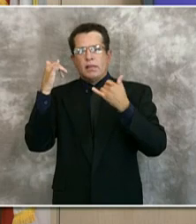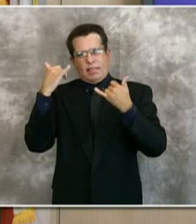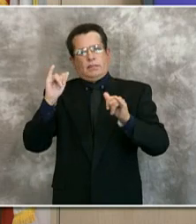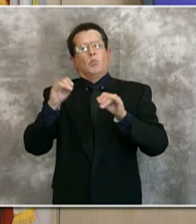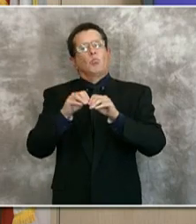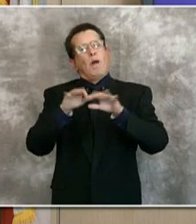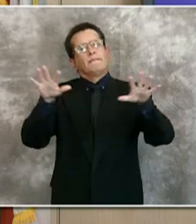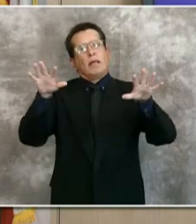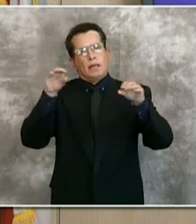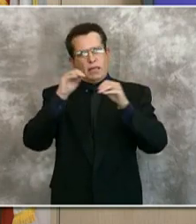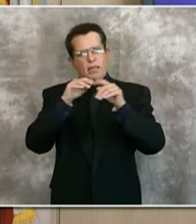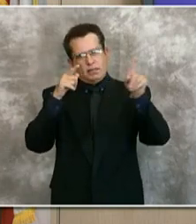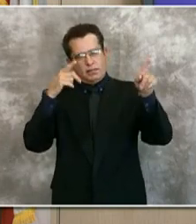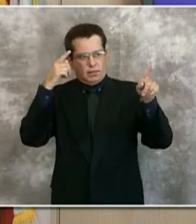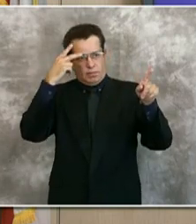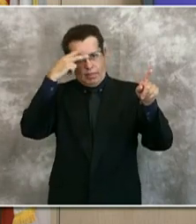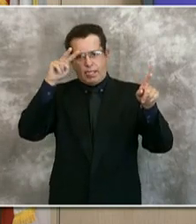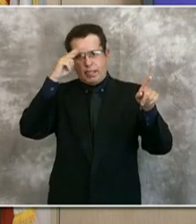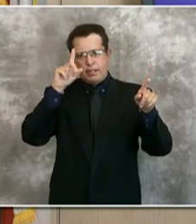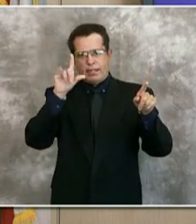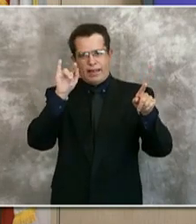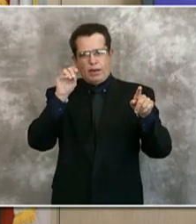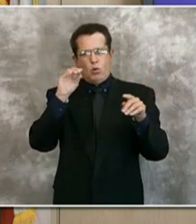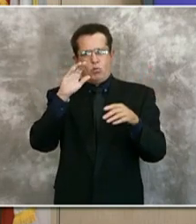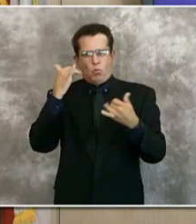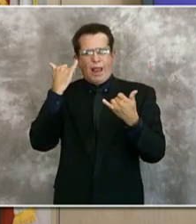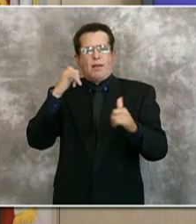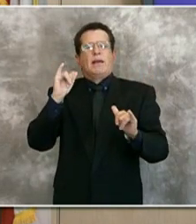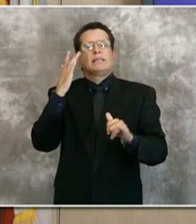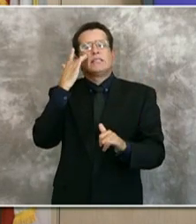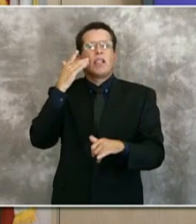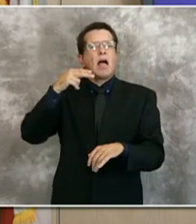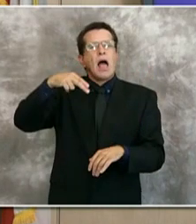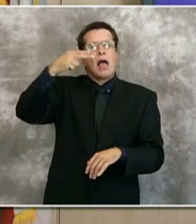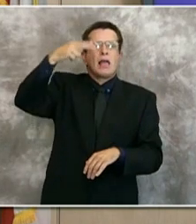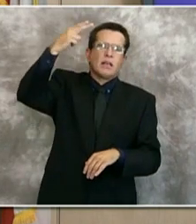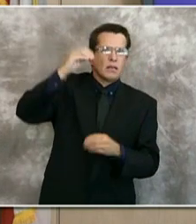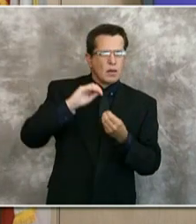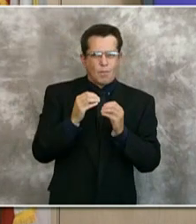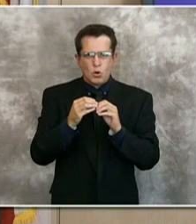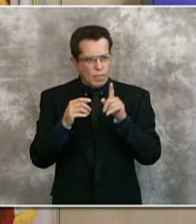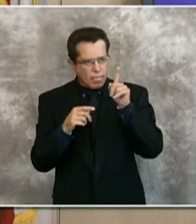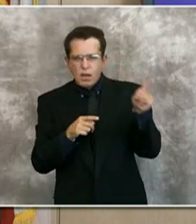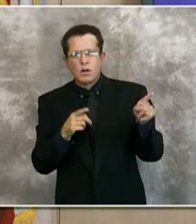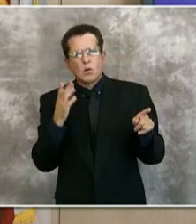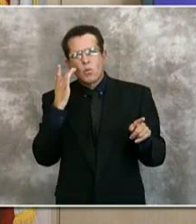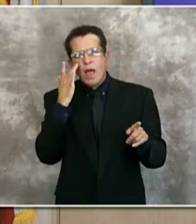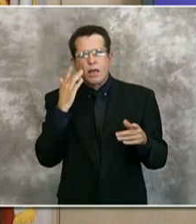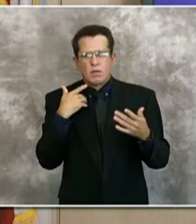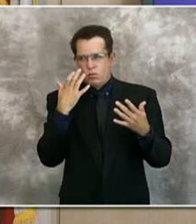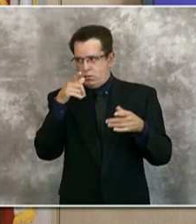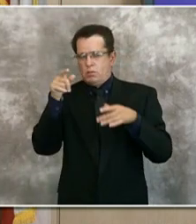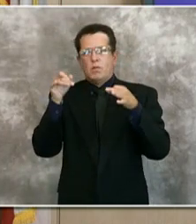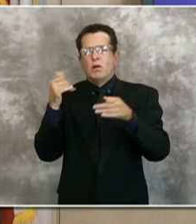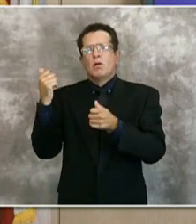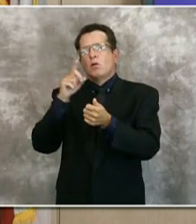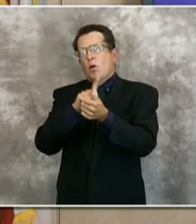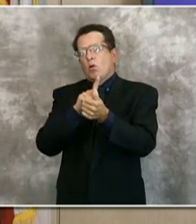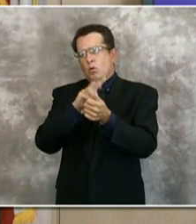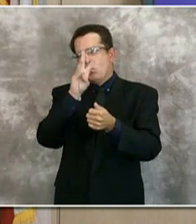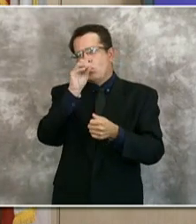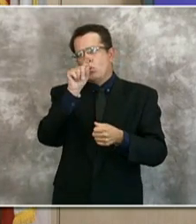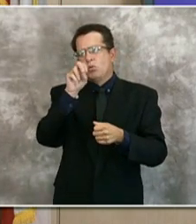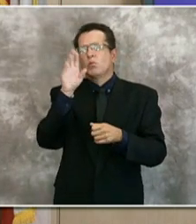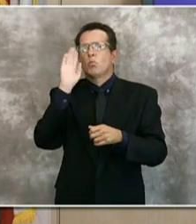Latino community? Okay, Dr. Wooten's going to respond, but as she's coming up here, let me just acknowledge that certainly we